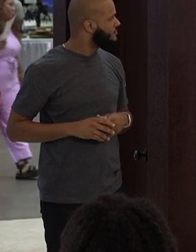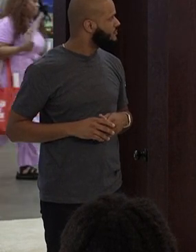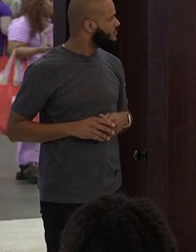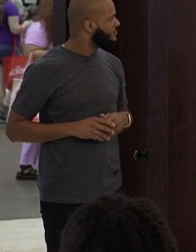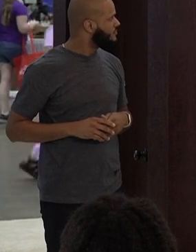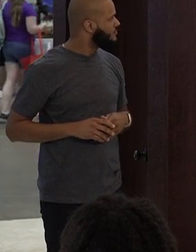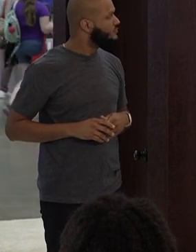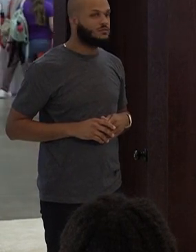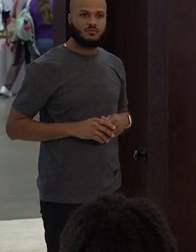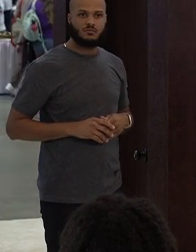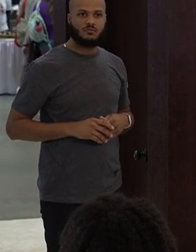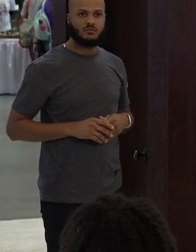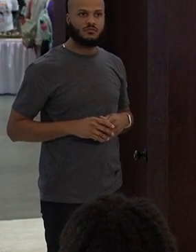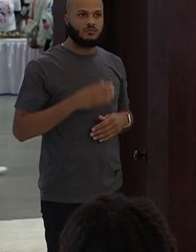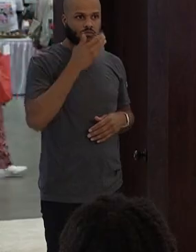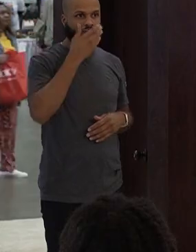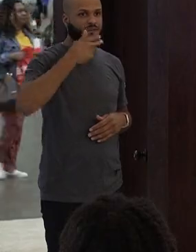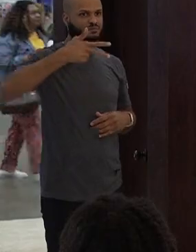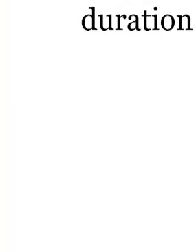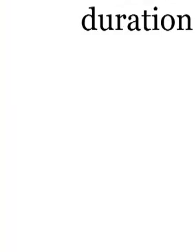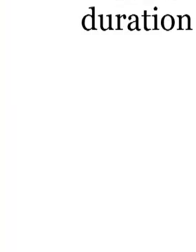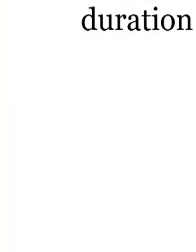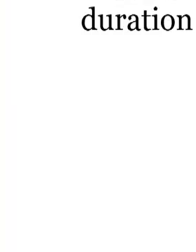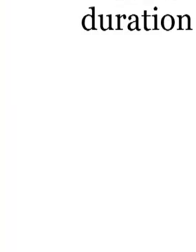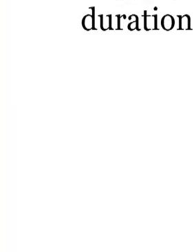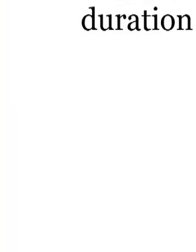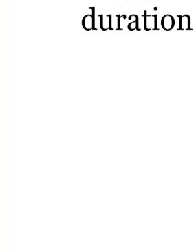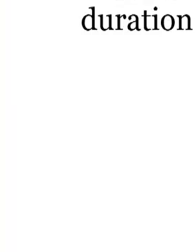is. Okay, so